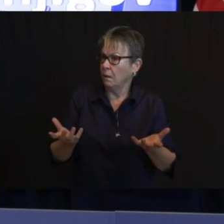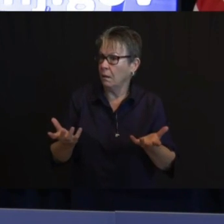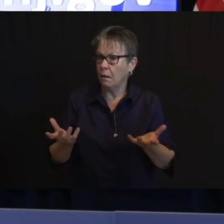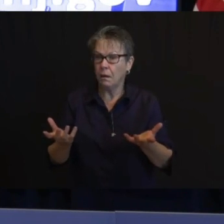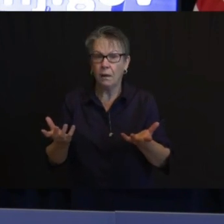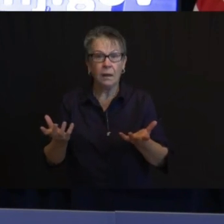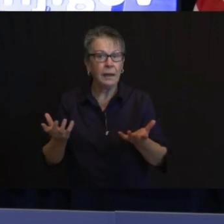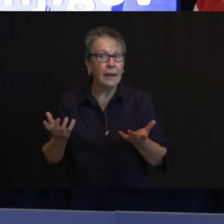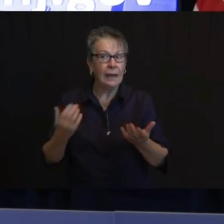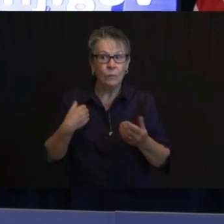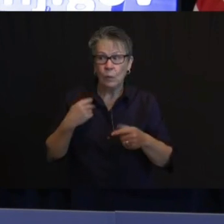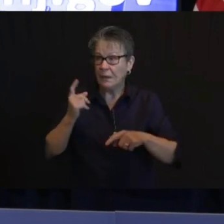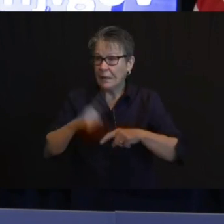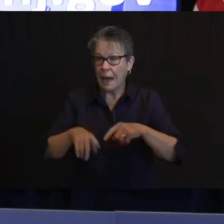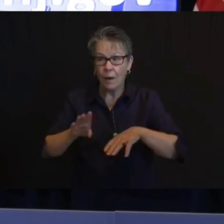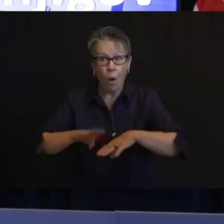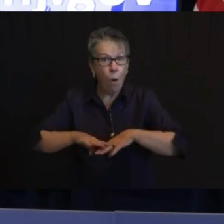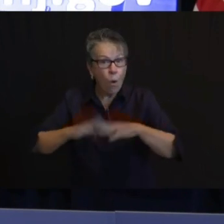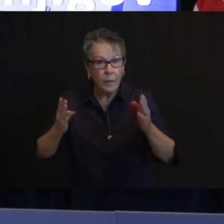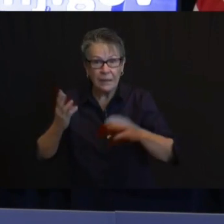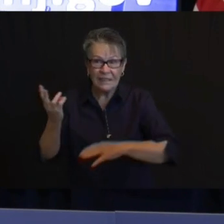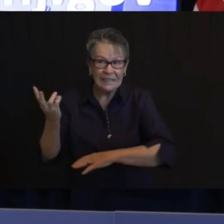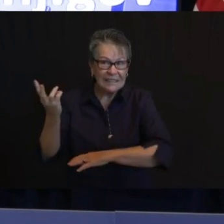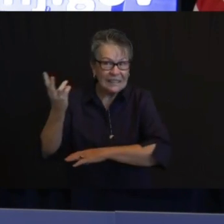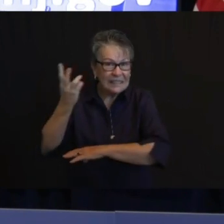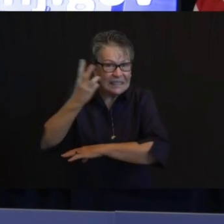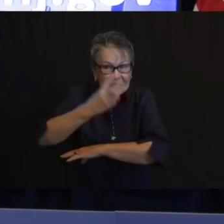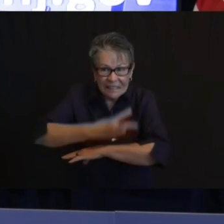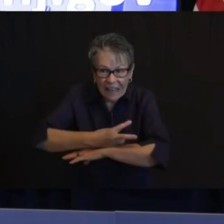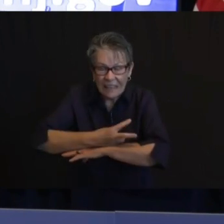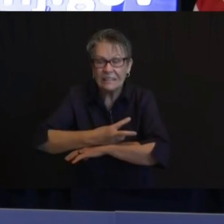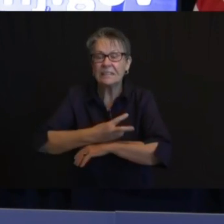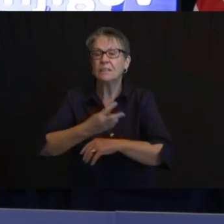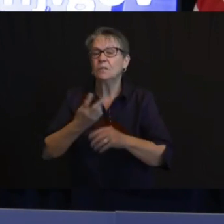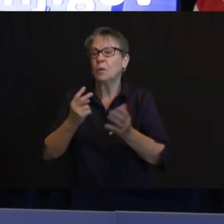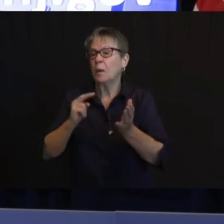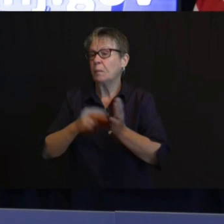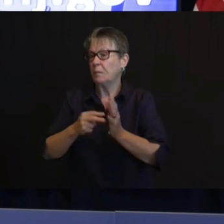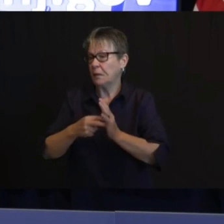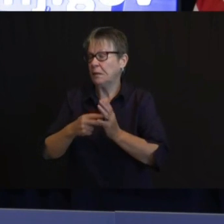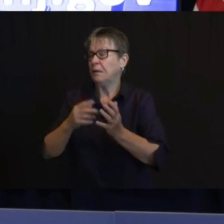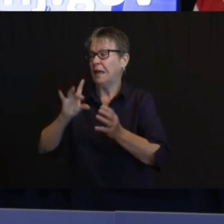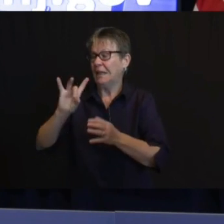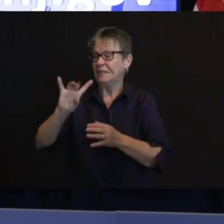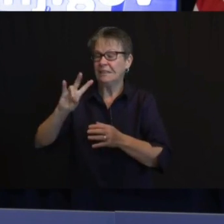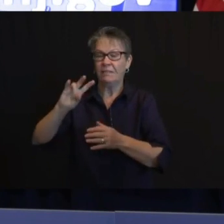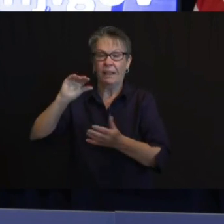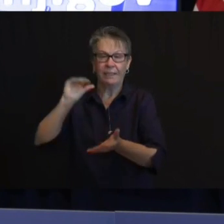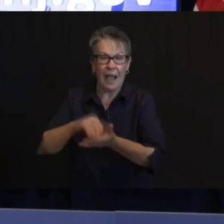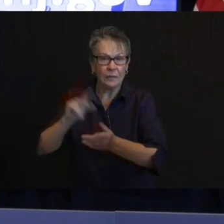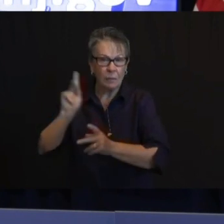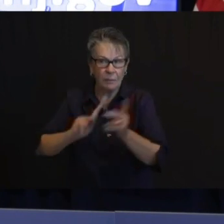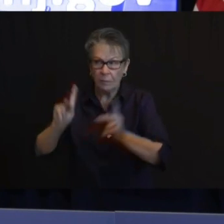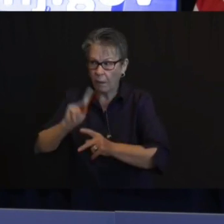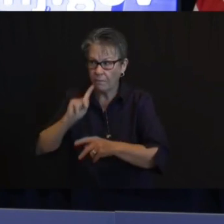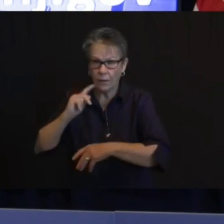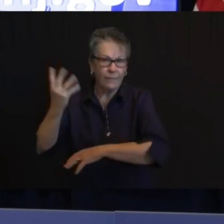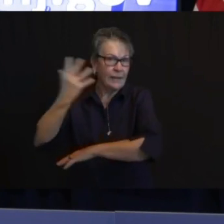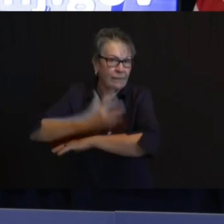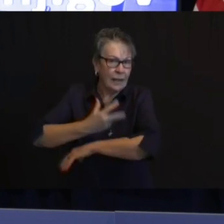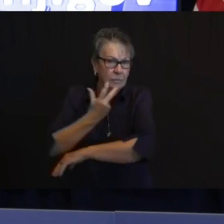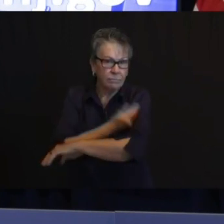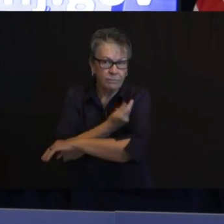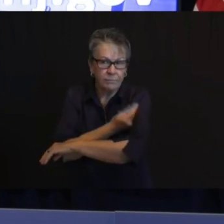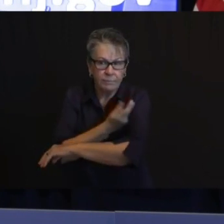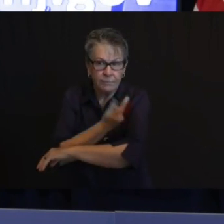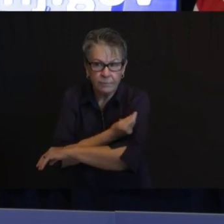to vaccinate 87,000 people a day in New Jersey, or about 3,200 to 3,500 people a day